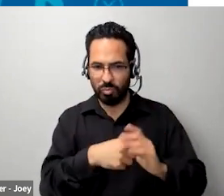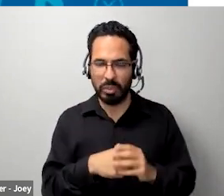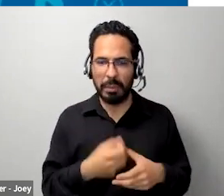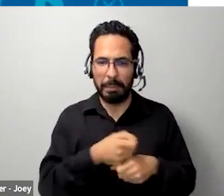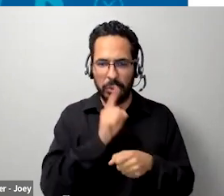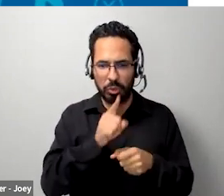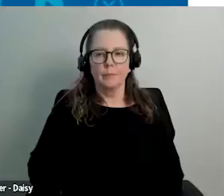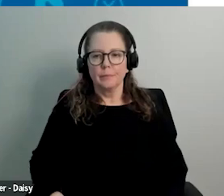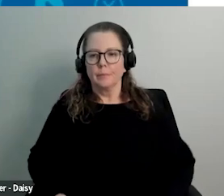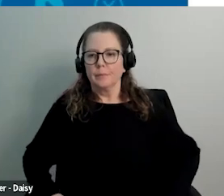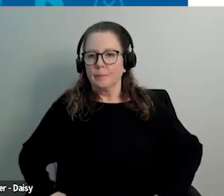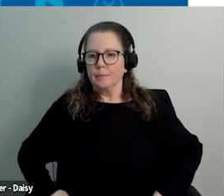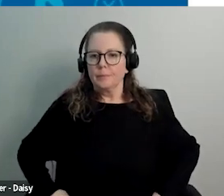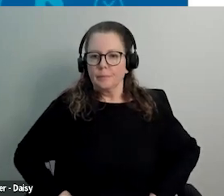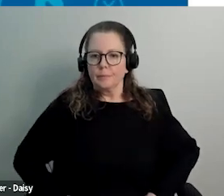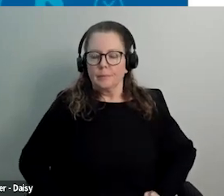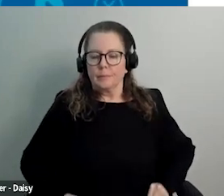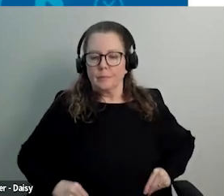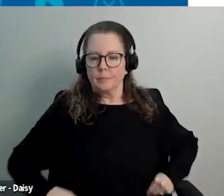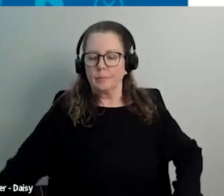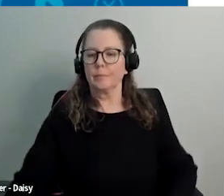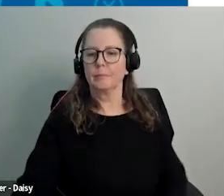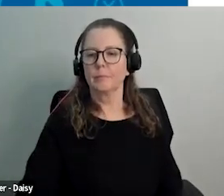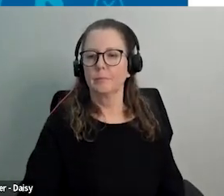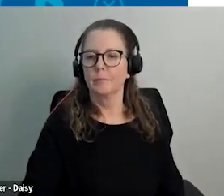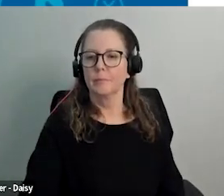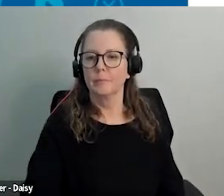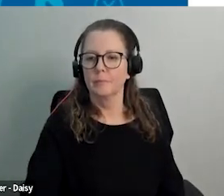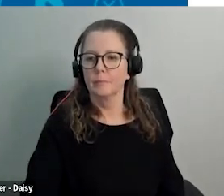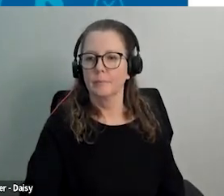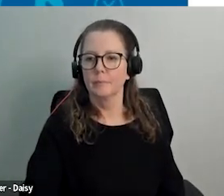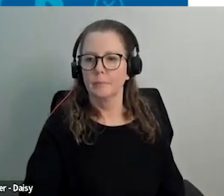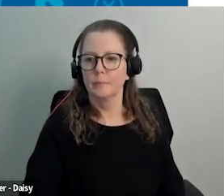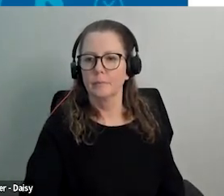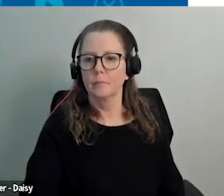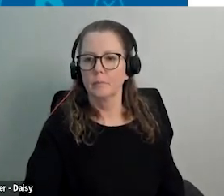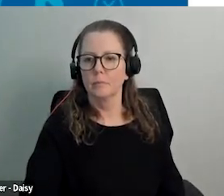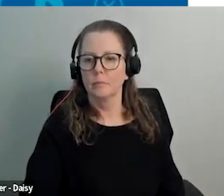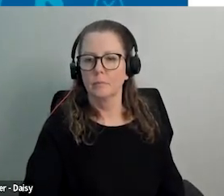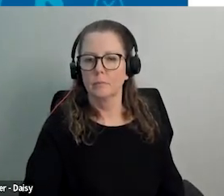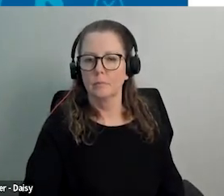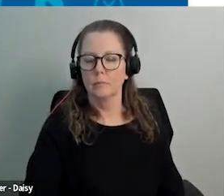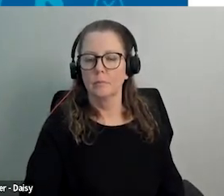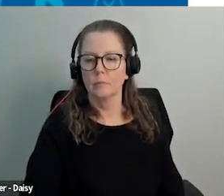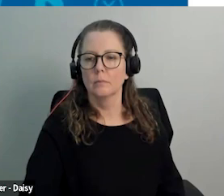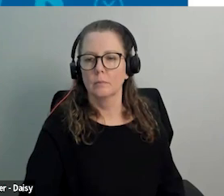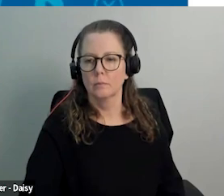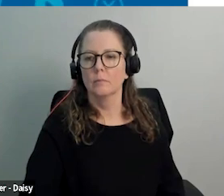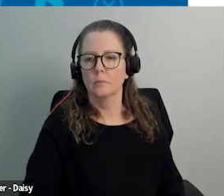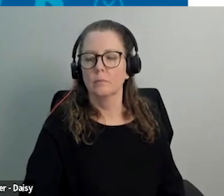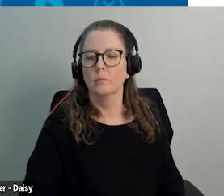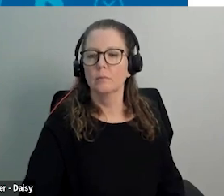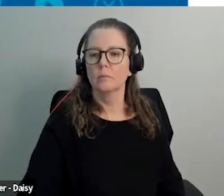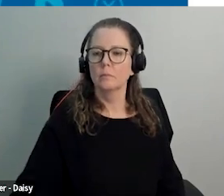than a sentence or two, but really considering what's important about the image is going to be really helpful. If the image